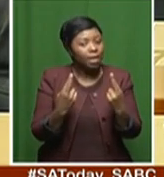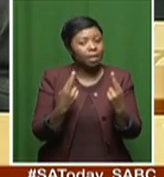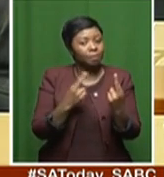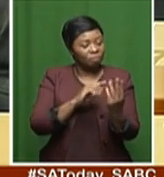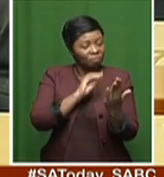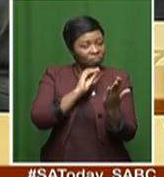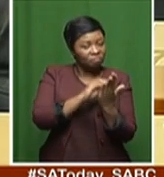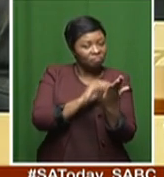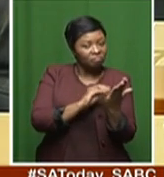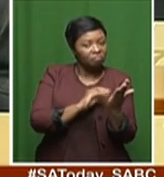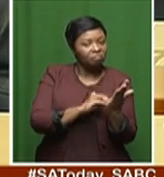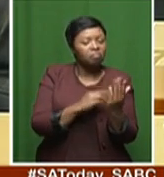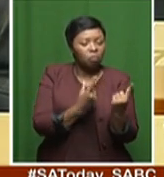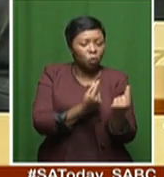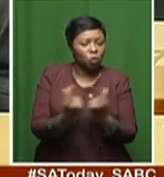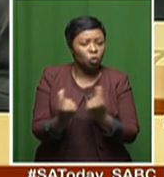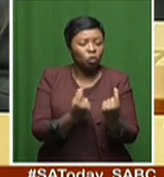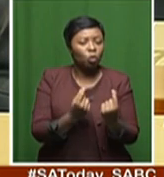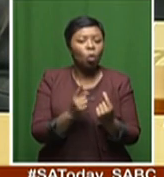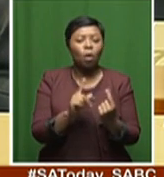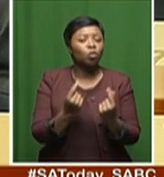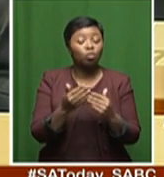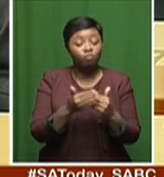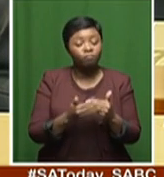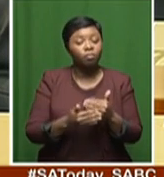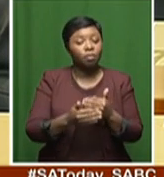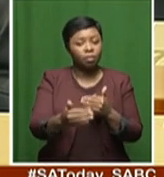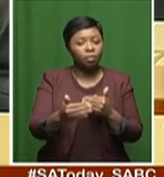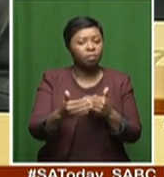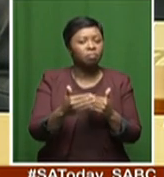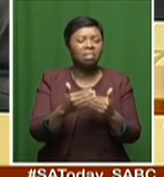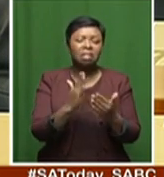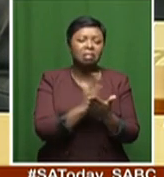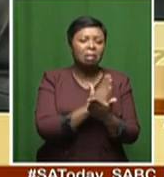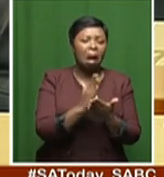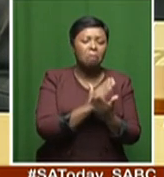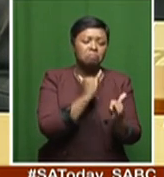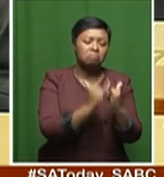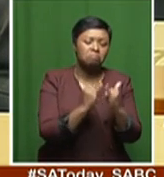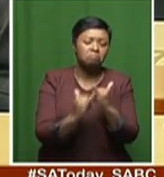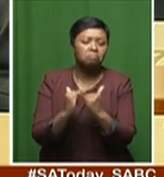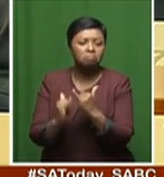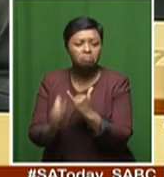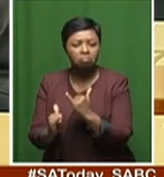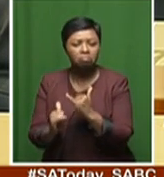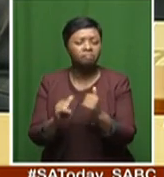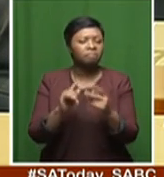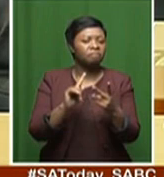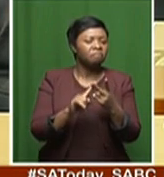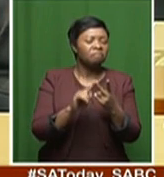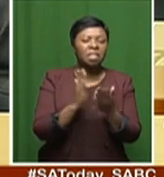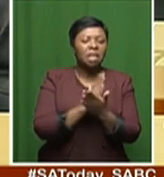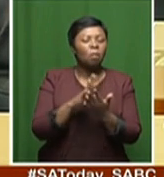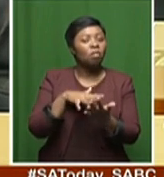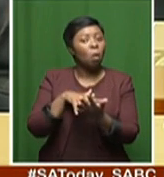address some of the mishaps, the gaps, and state capture